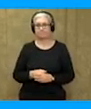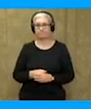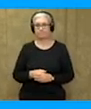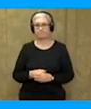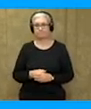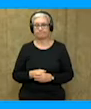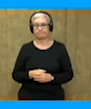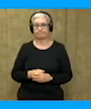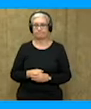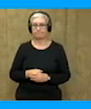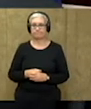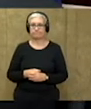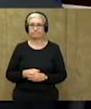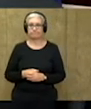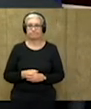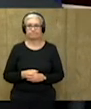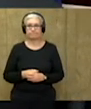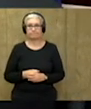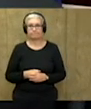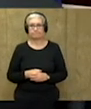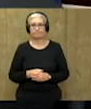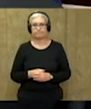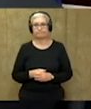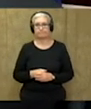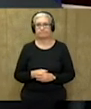for handling conflict.